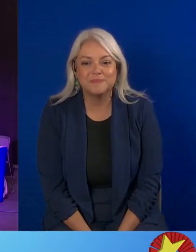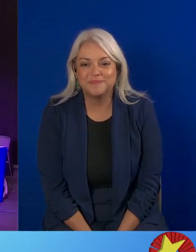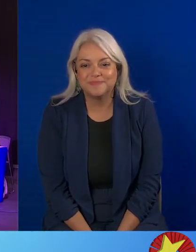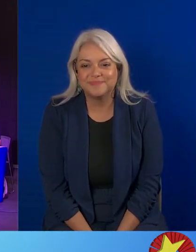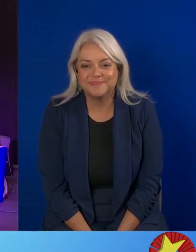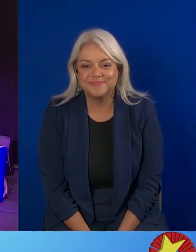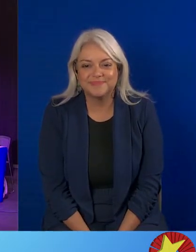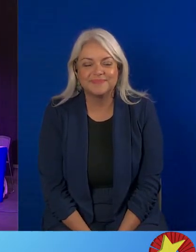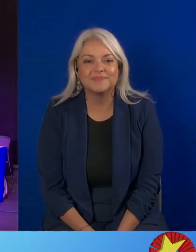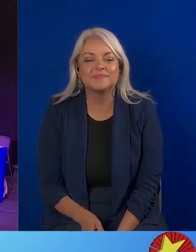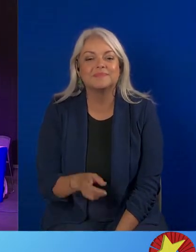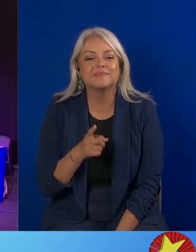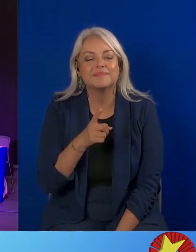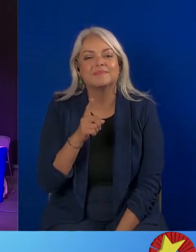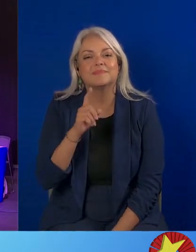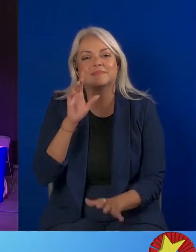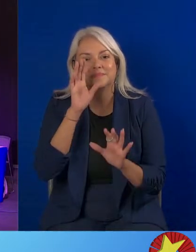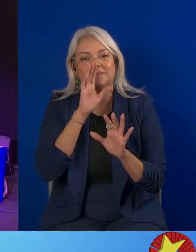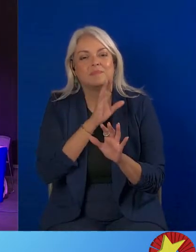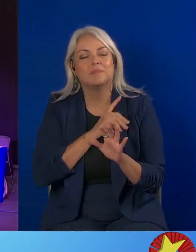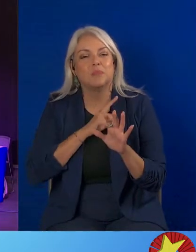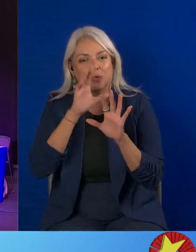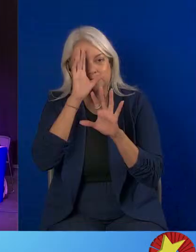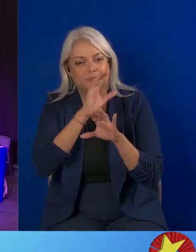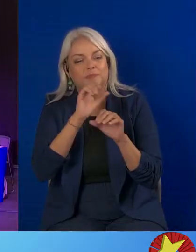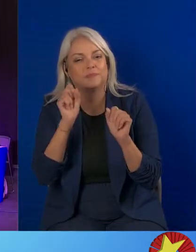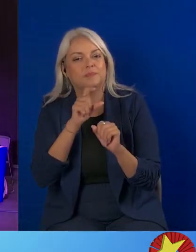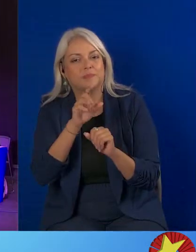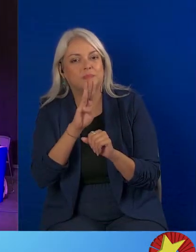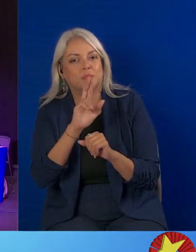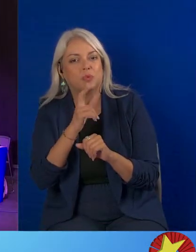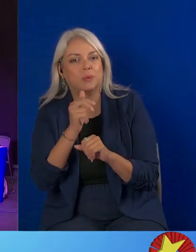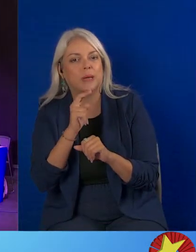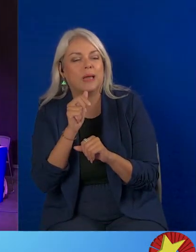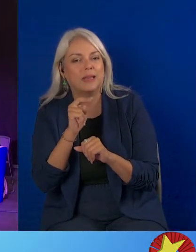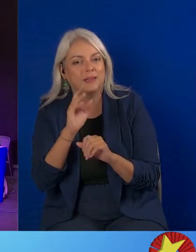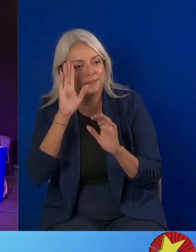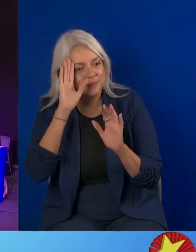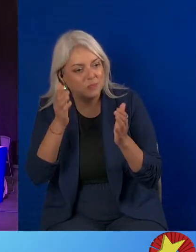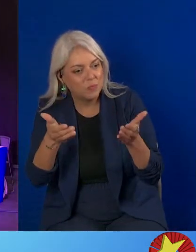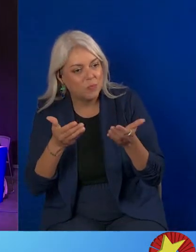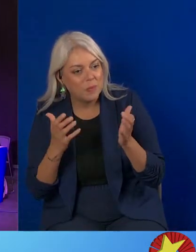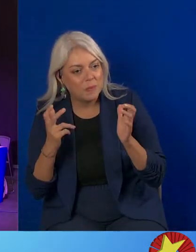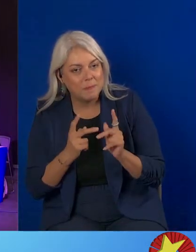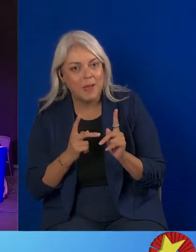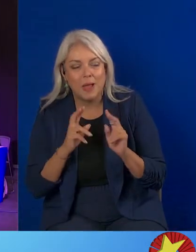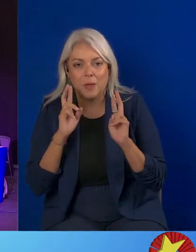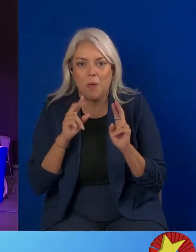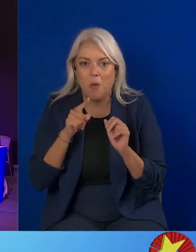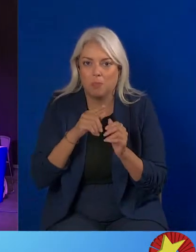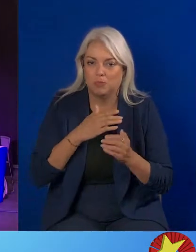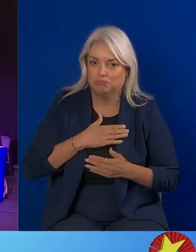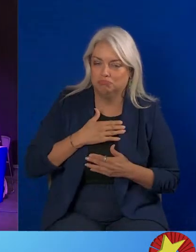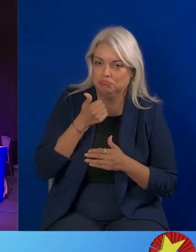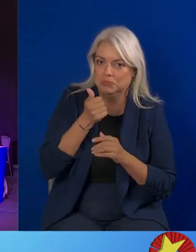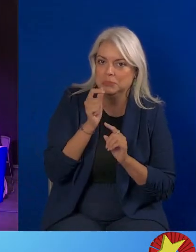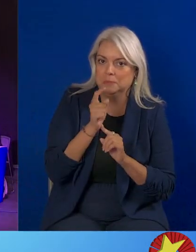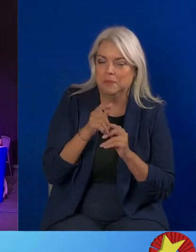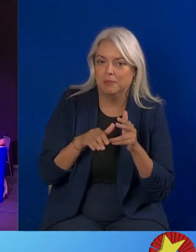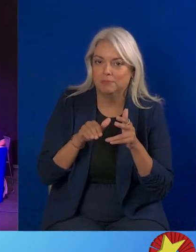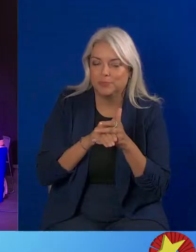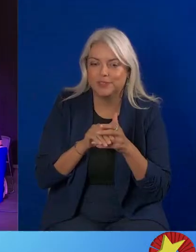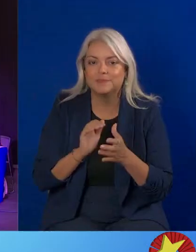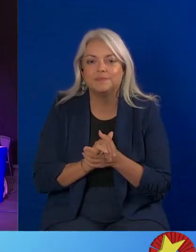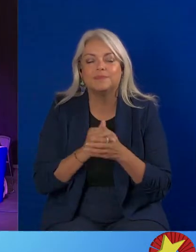All right, everybody, welcome back. I hope you had a nice little about 10-minute break there. We're going to start